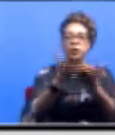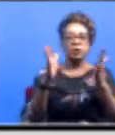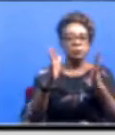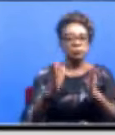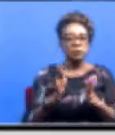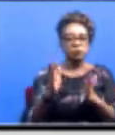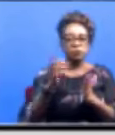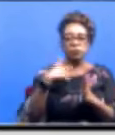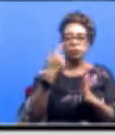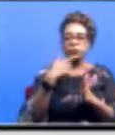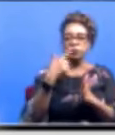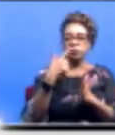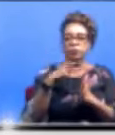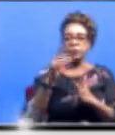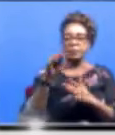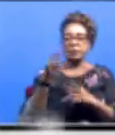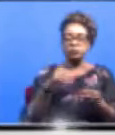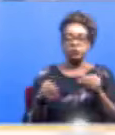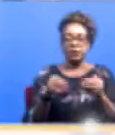to disturb peace in Busia.